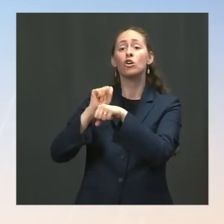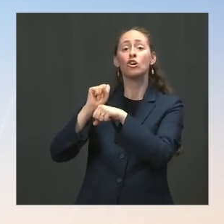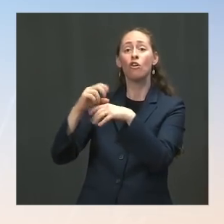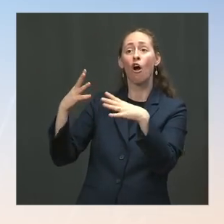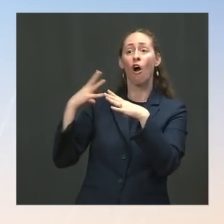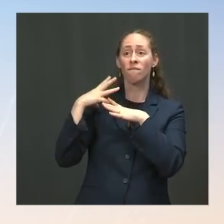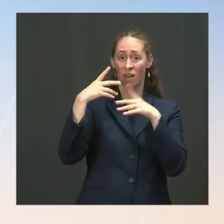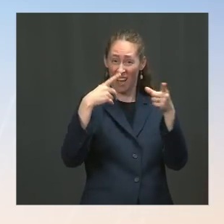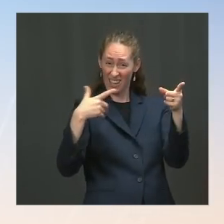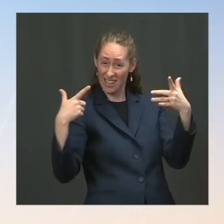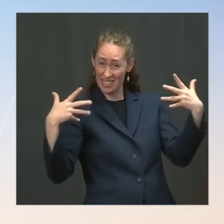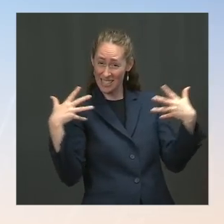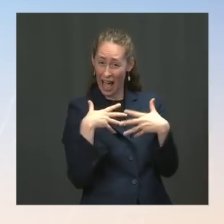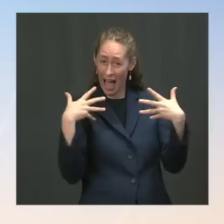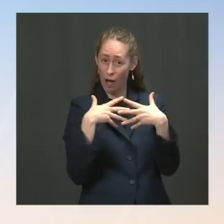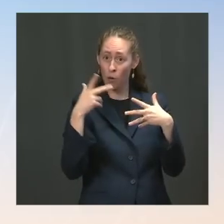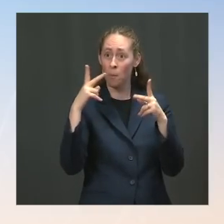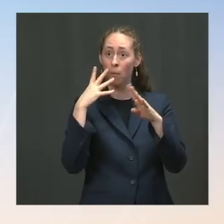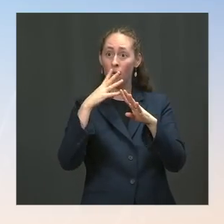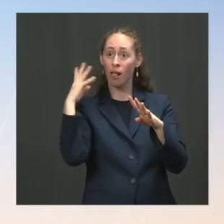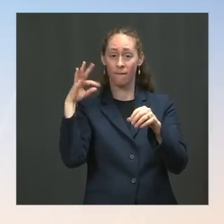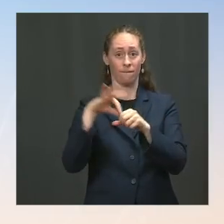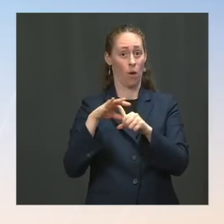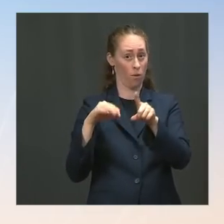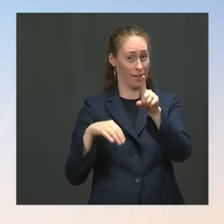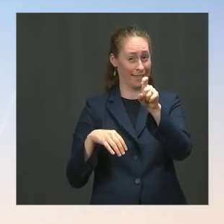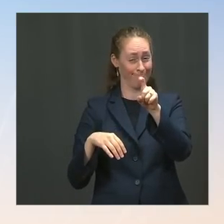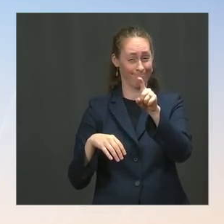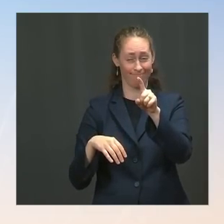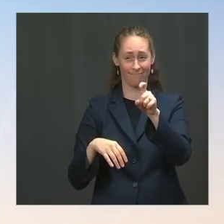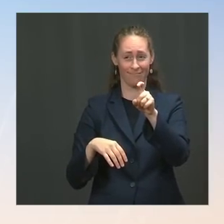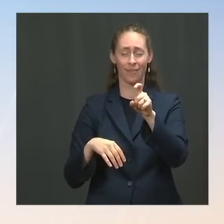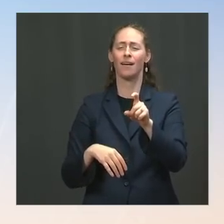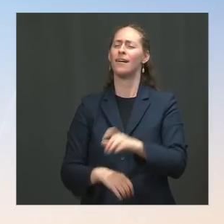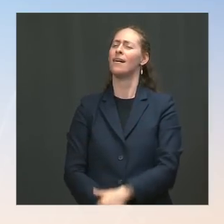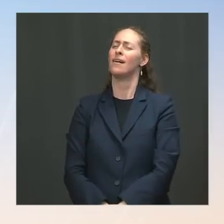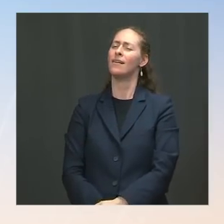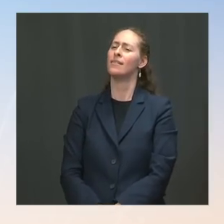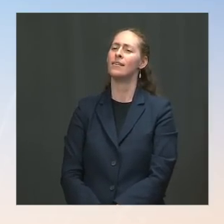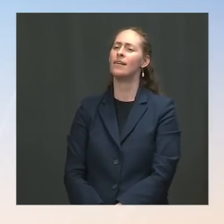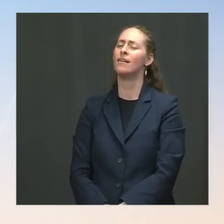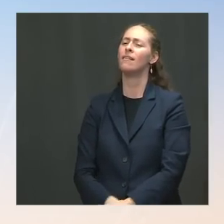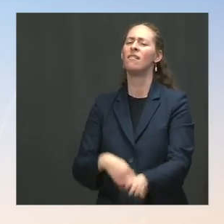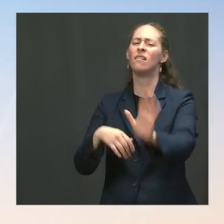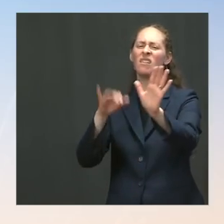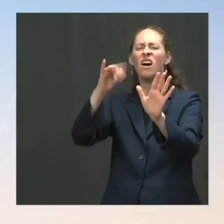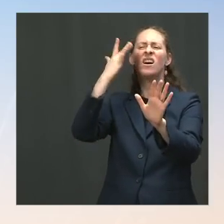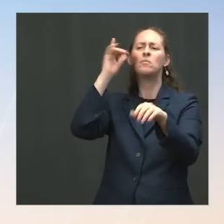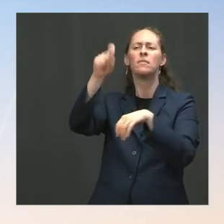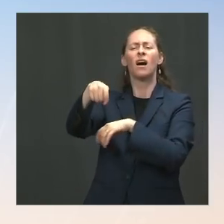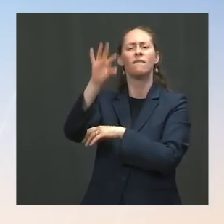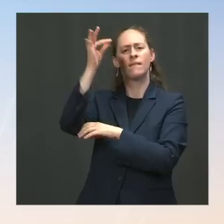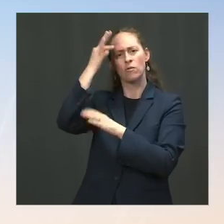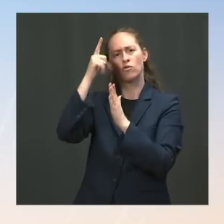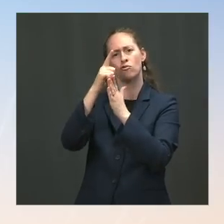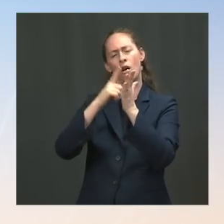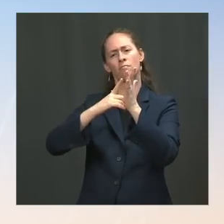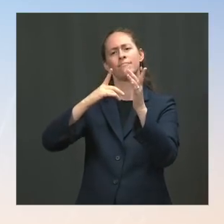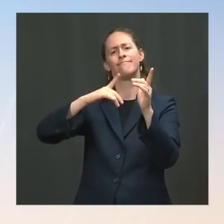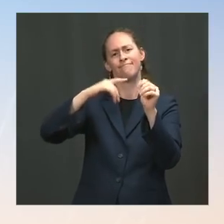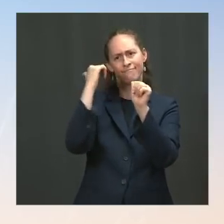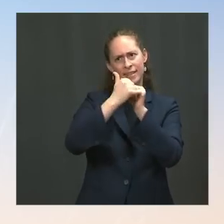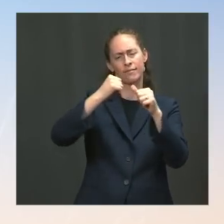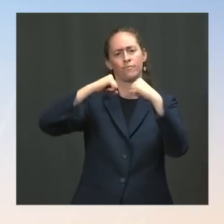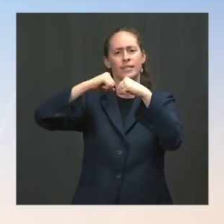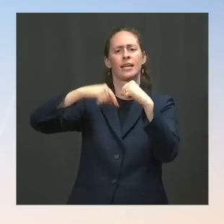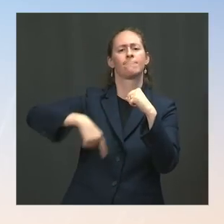So our view is that we need federal legislation, of course, passed to protect people's voting rights across the country. There's